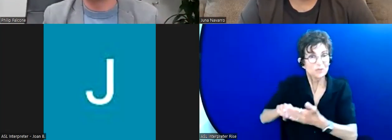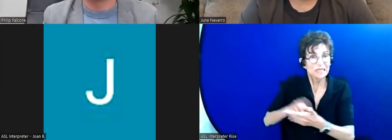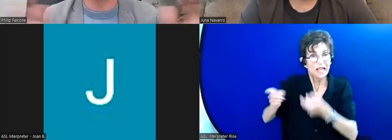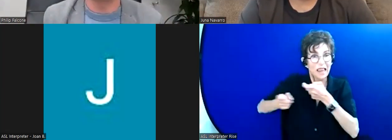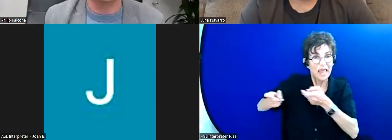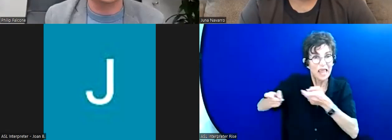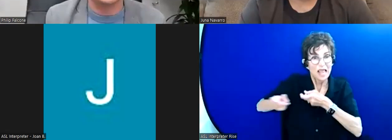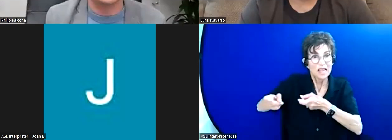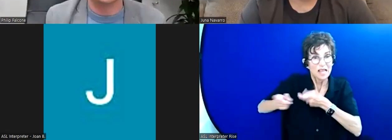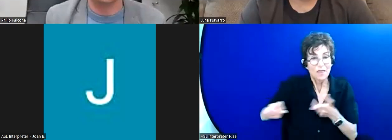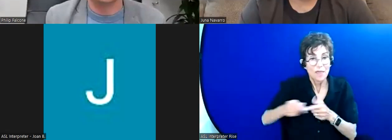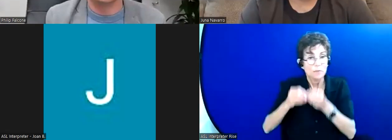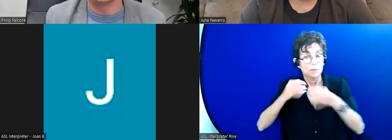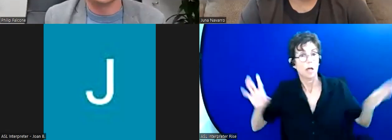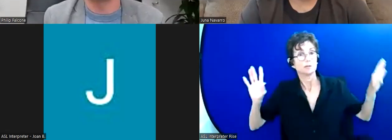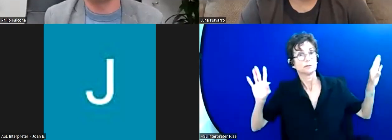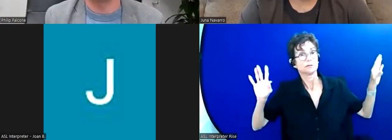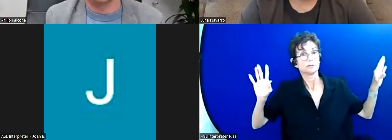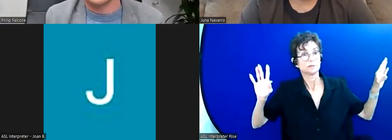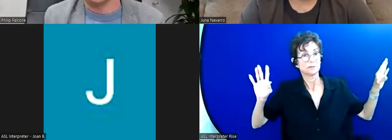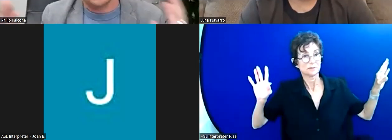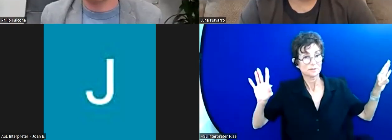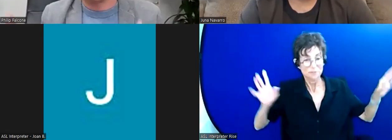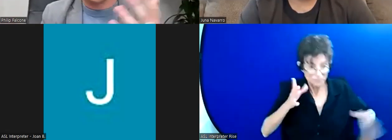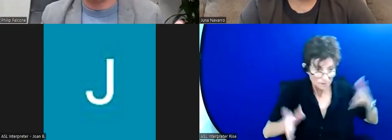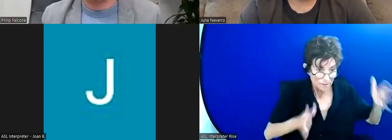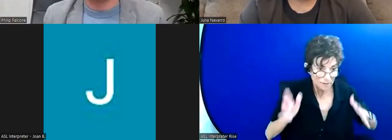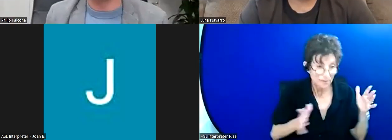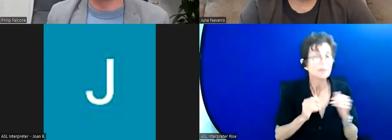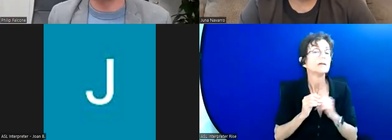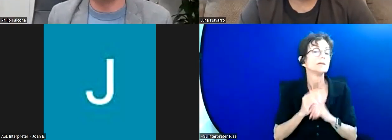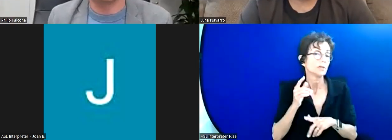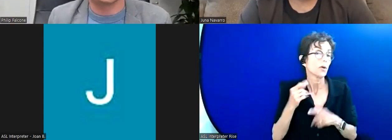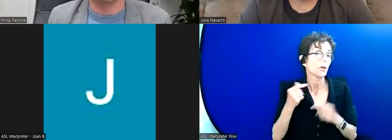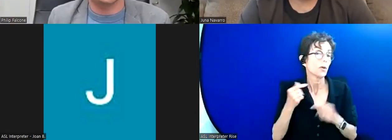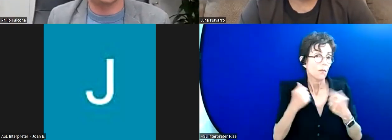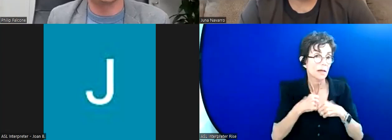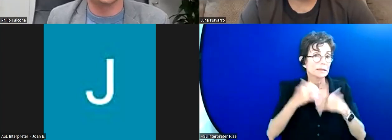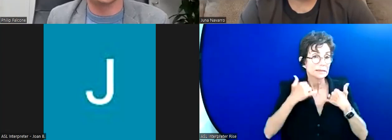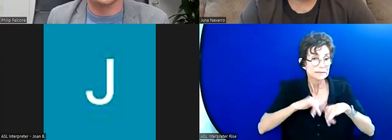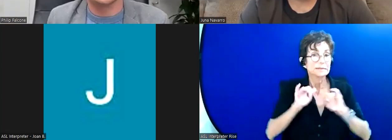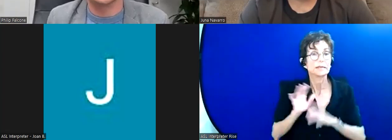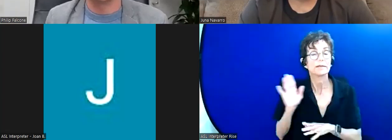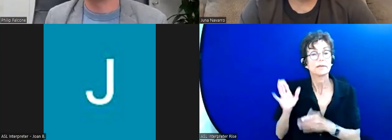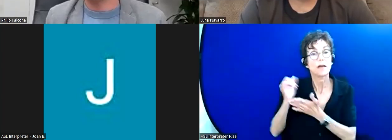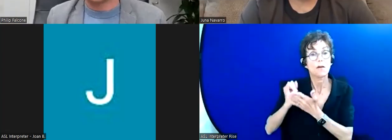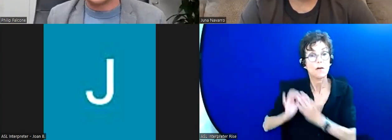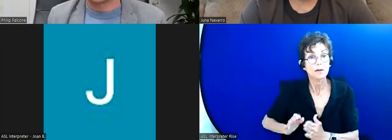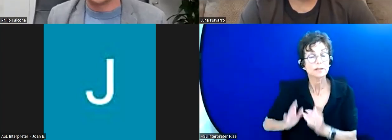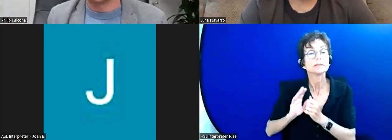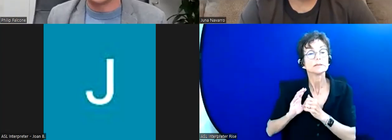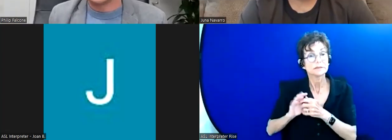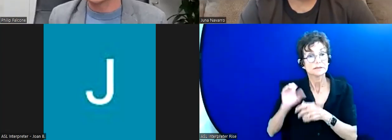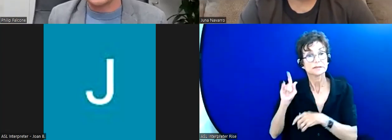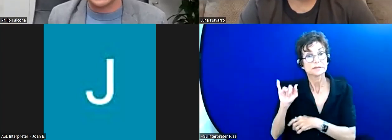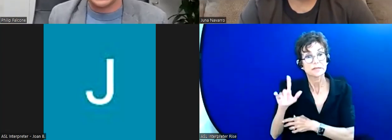they become lost in what ultimately becomes done. We want it to be still the artistic style of that particular artist. So we try to balance all